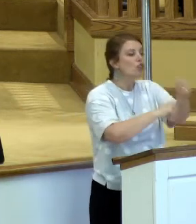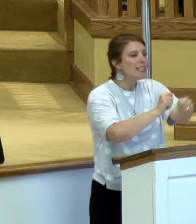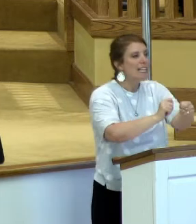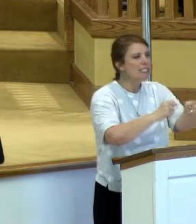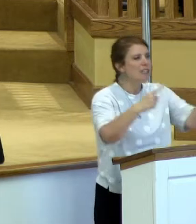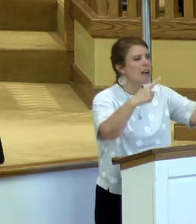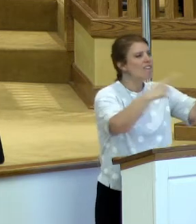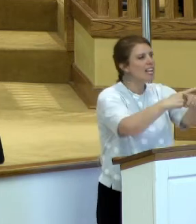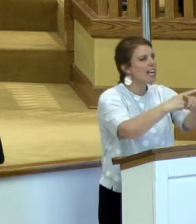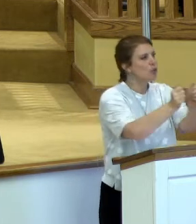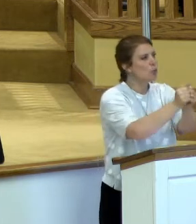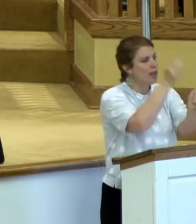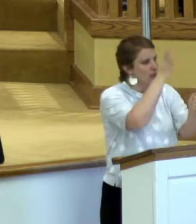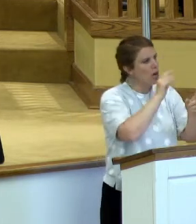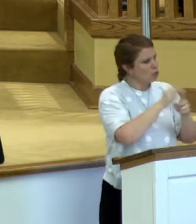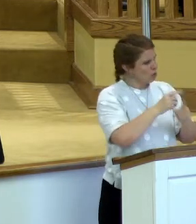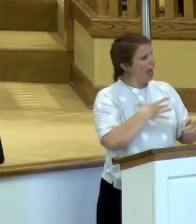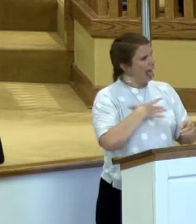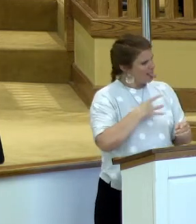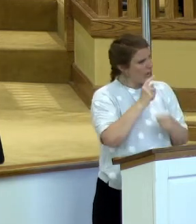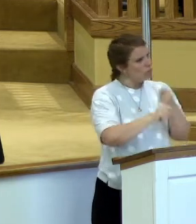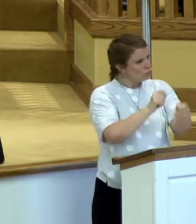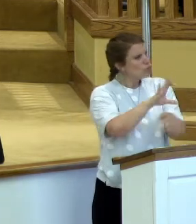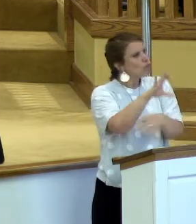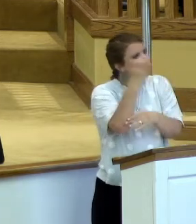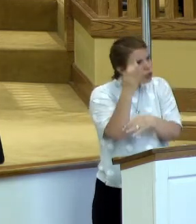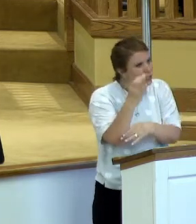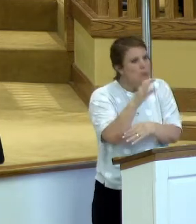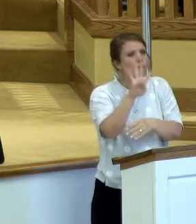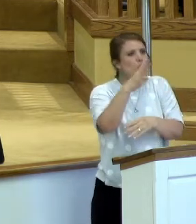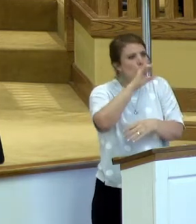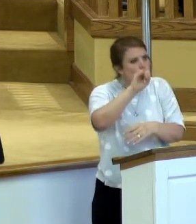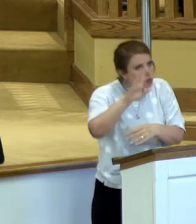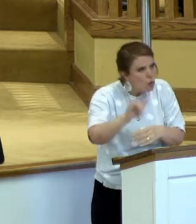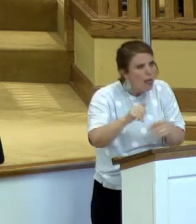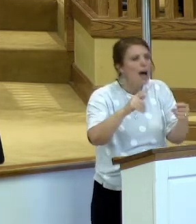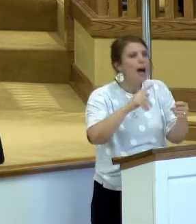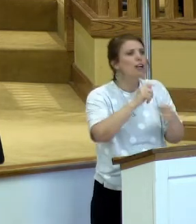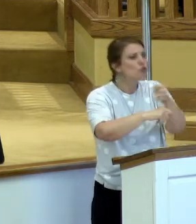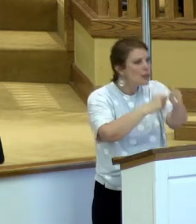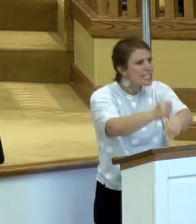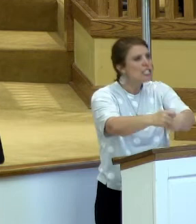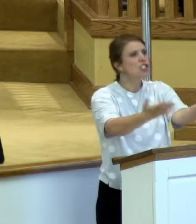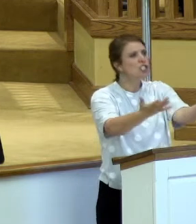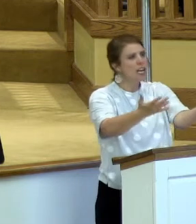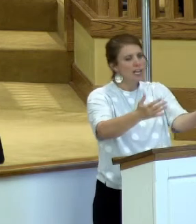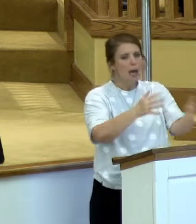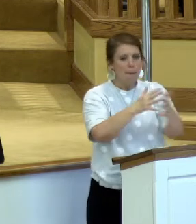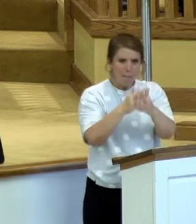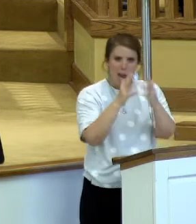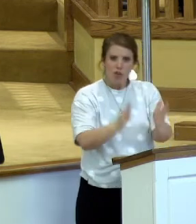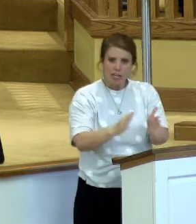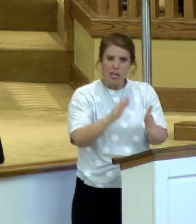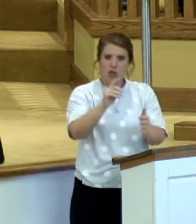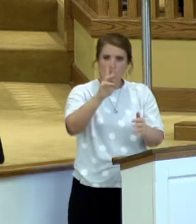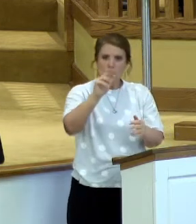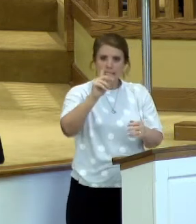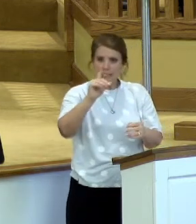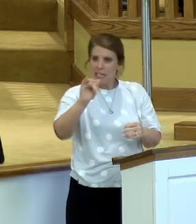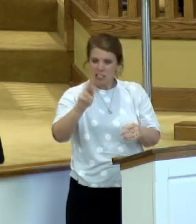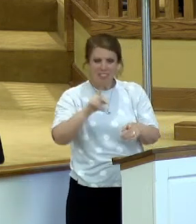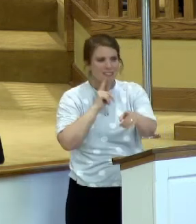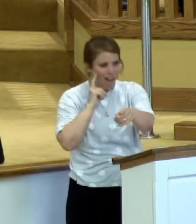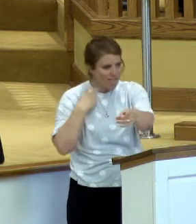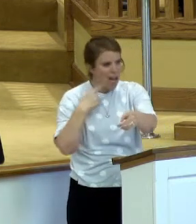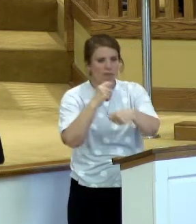that they're not good. But I like traditions. I like Christmas traditions. I like the 4th of July traditions. I like certain traditions that we have as Americans. There's certain traditions deaf